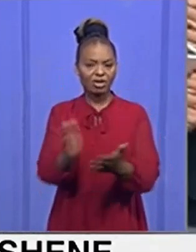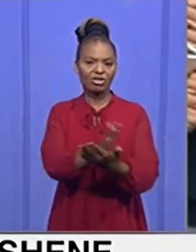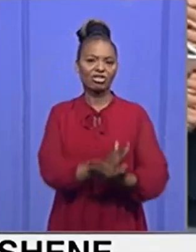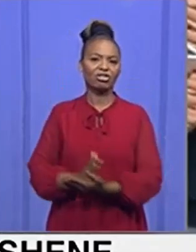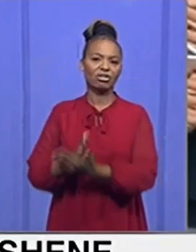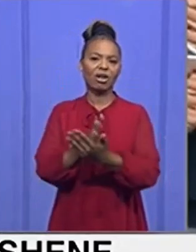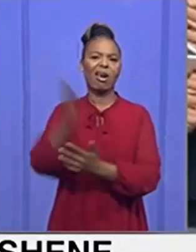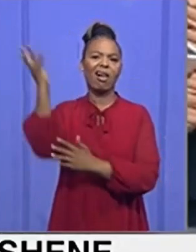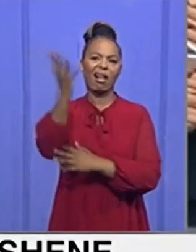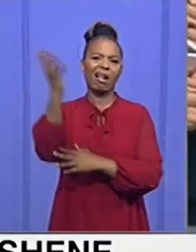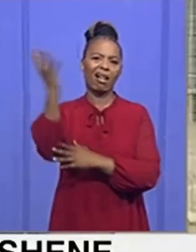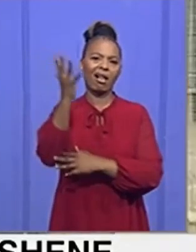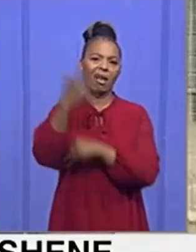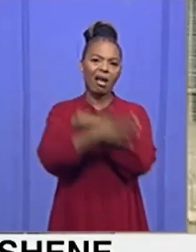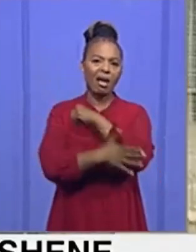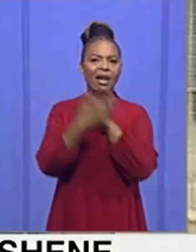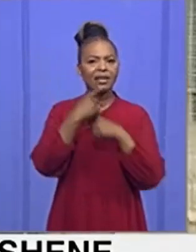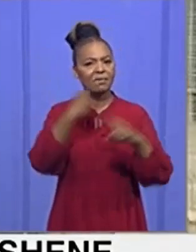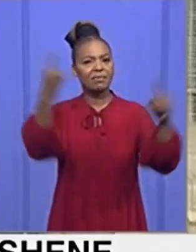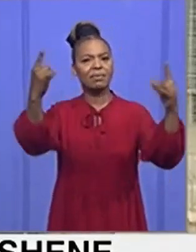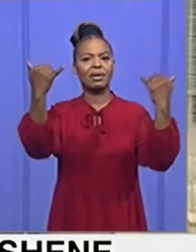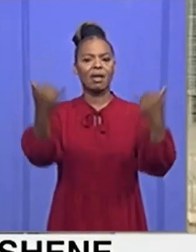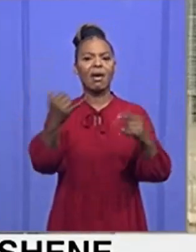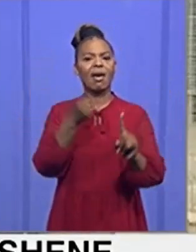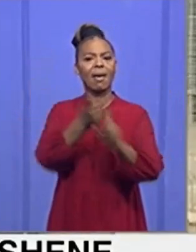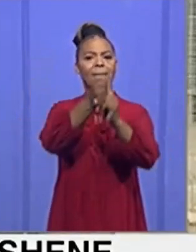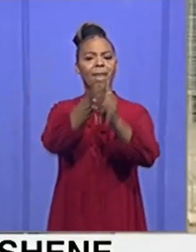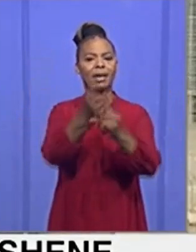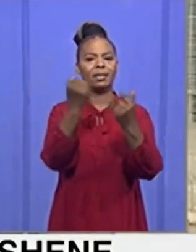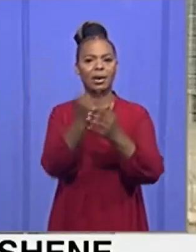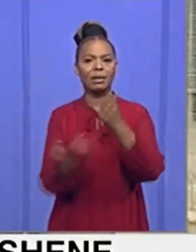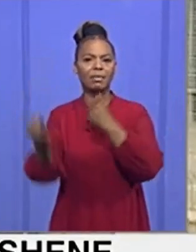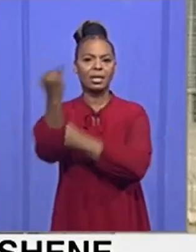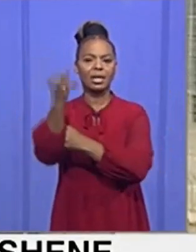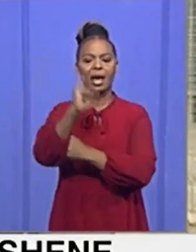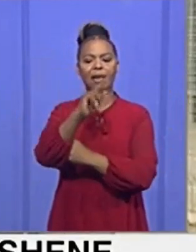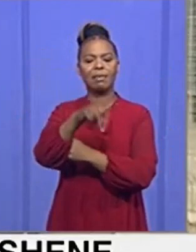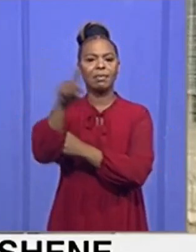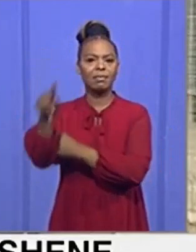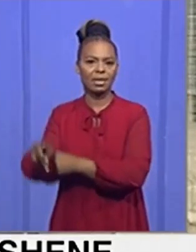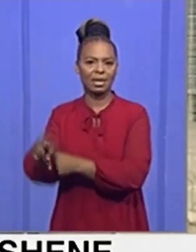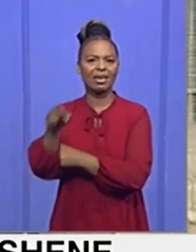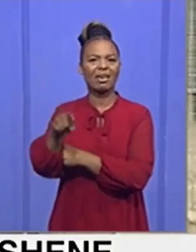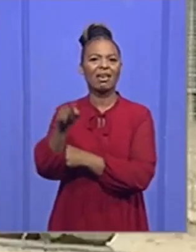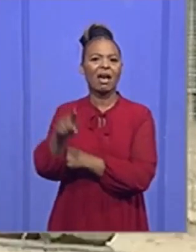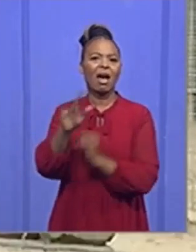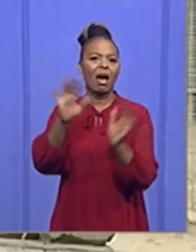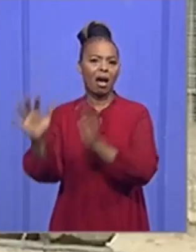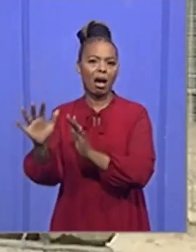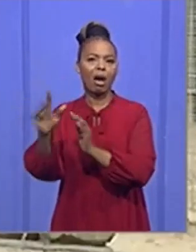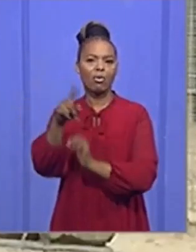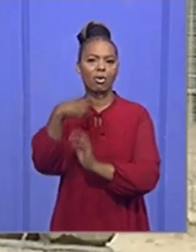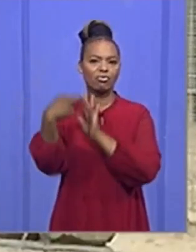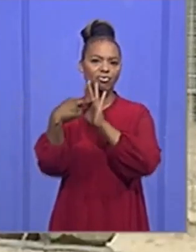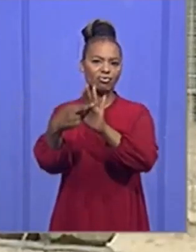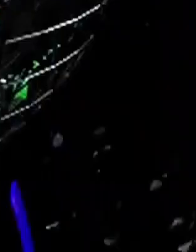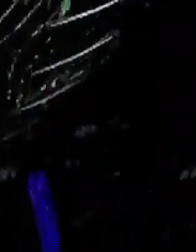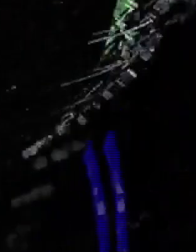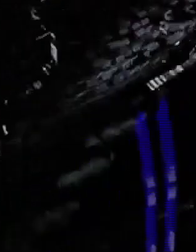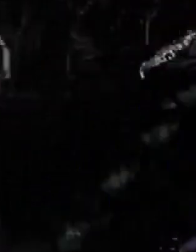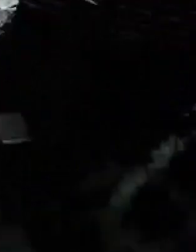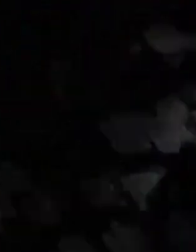country the kind of impact that our independent power producer program is having on the South African economy.